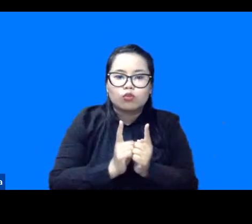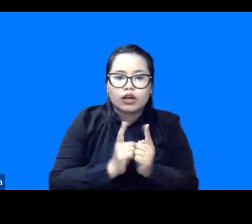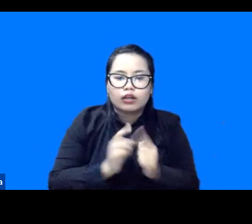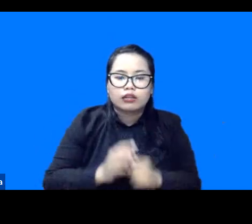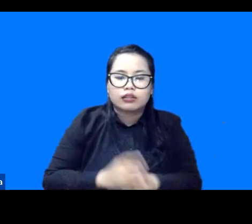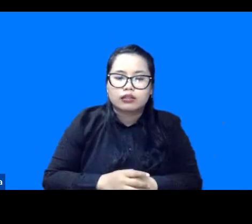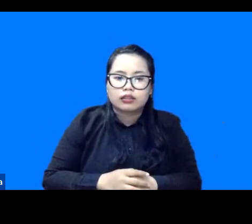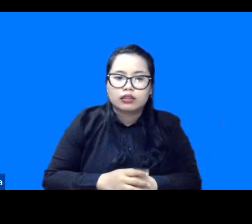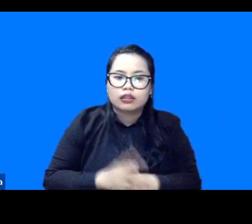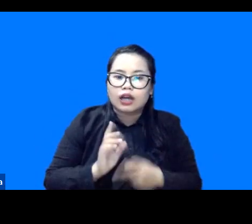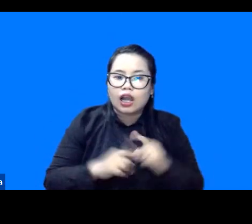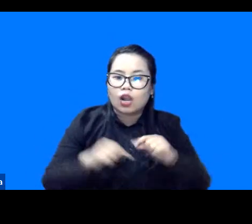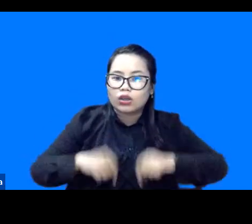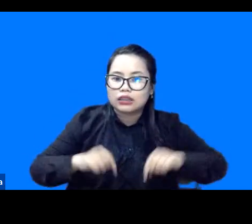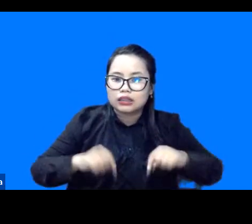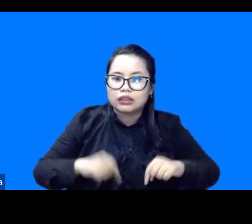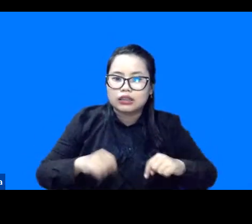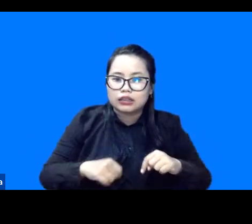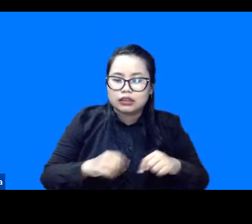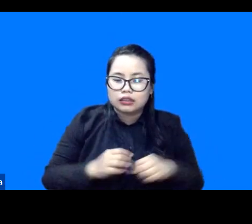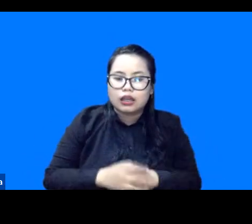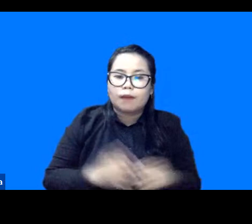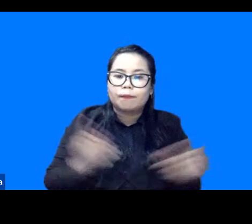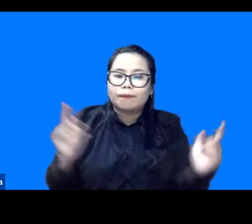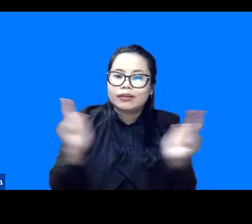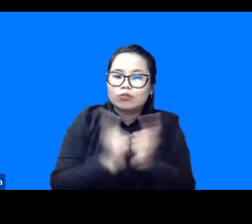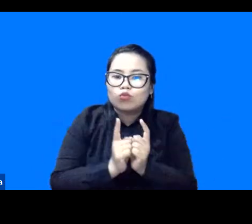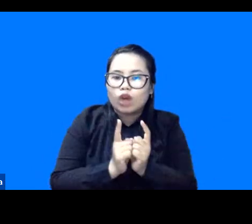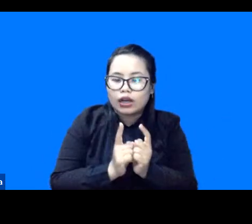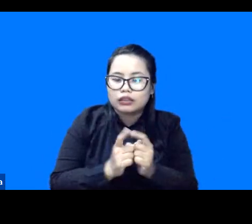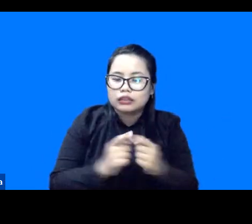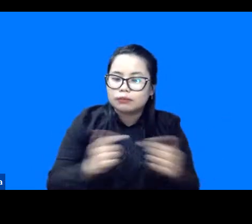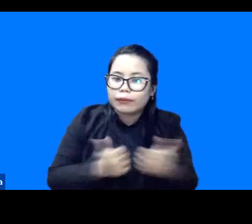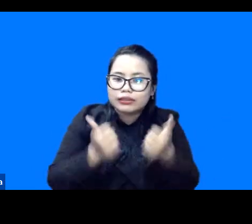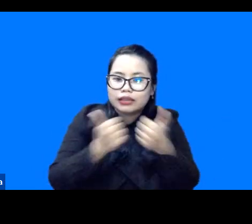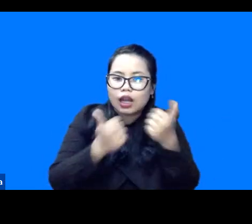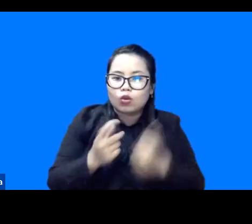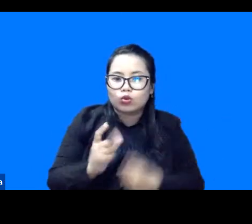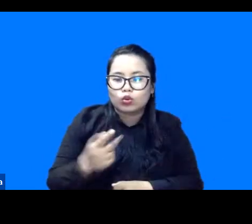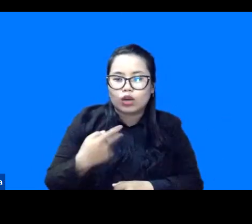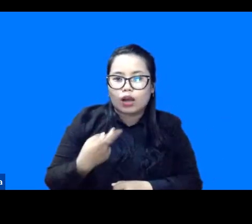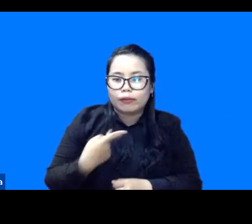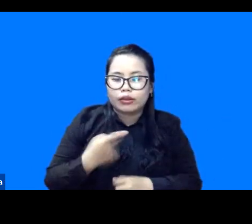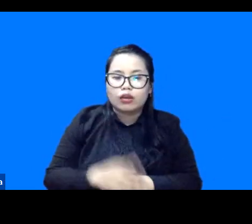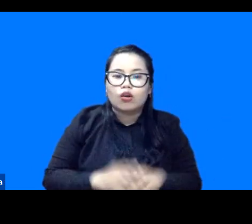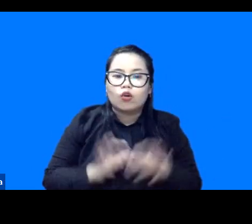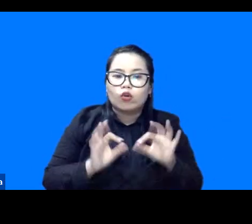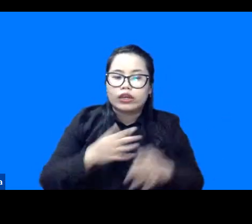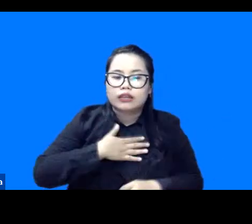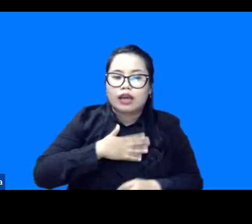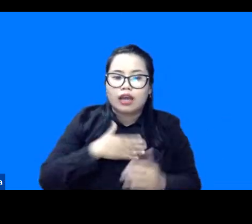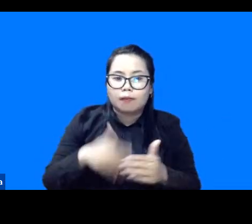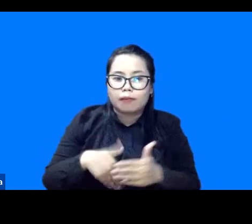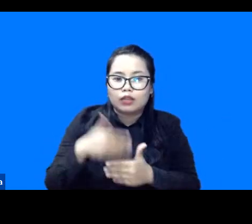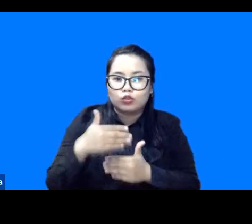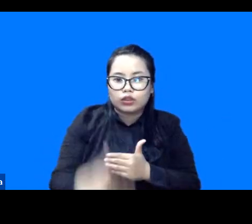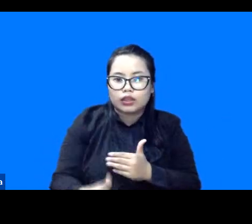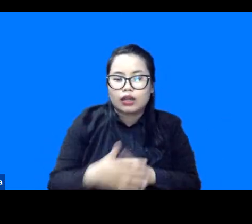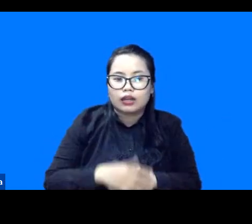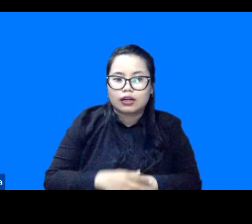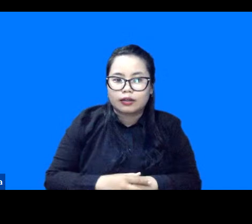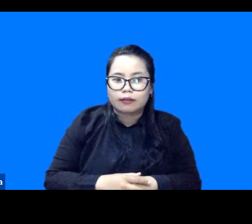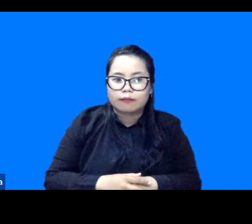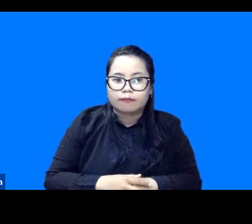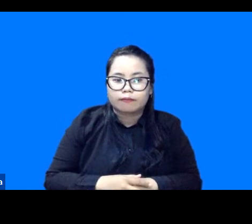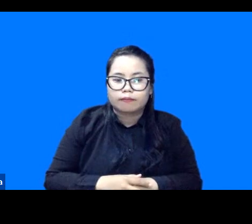to us. And I would like to continue for people who wants to discuss with our panelists here. Please